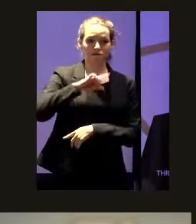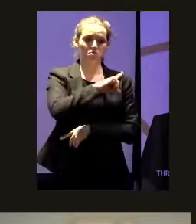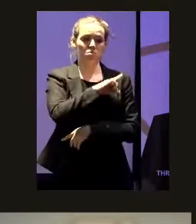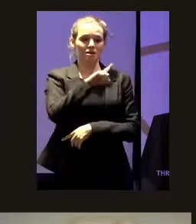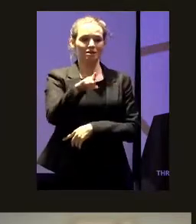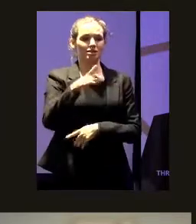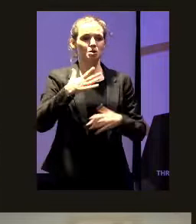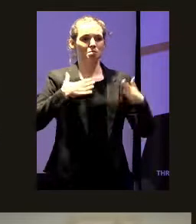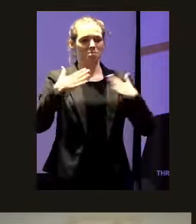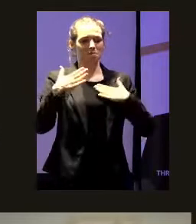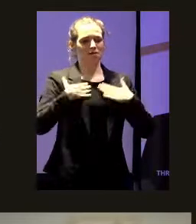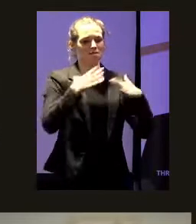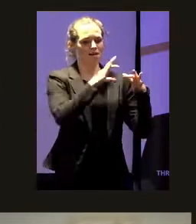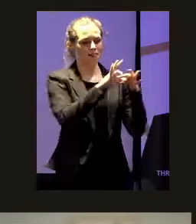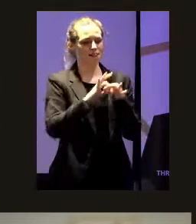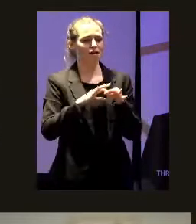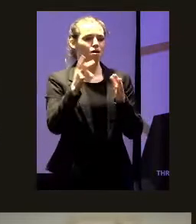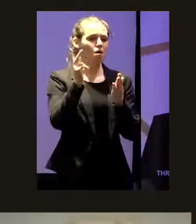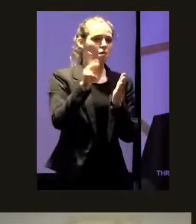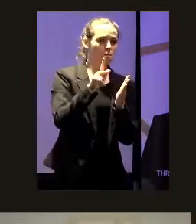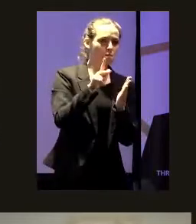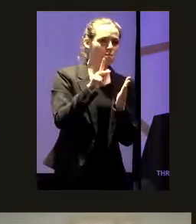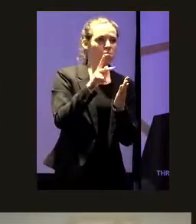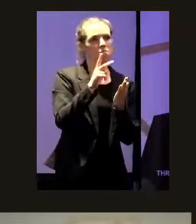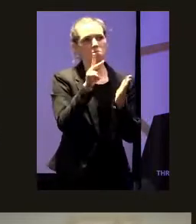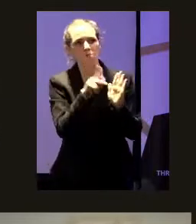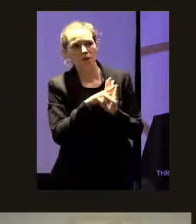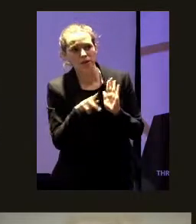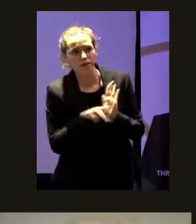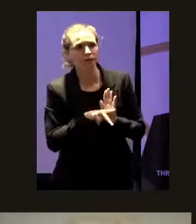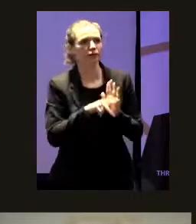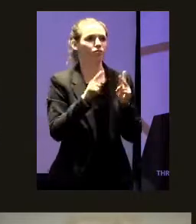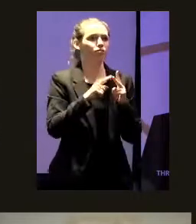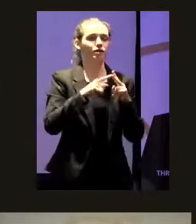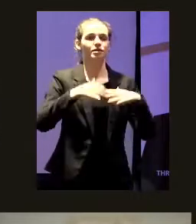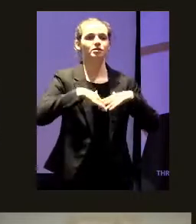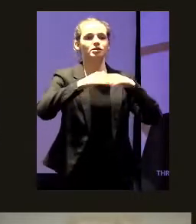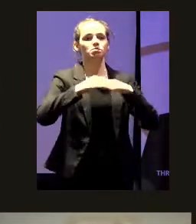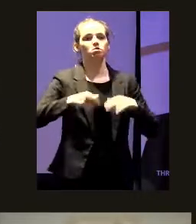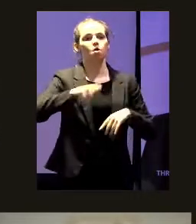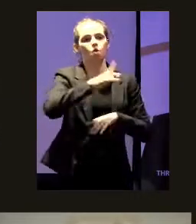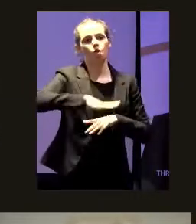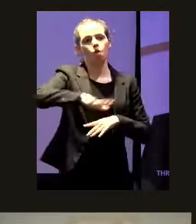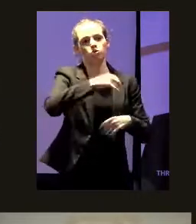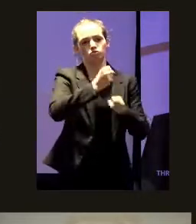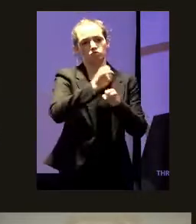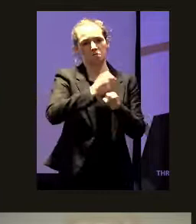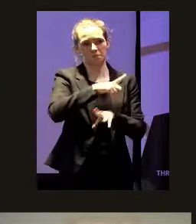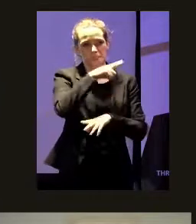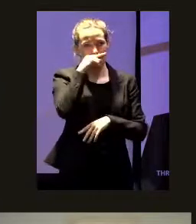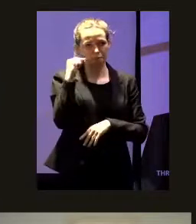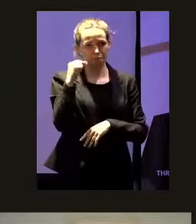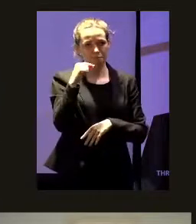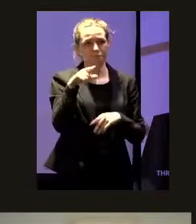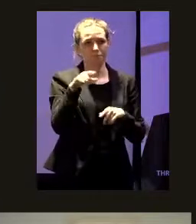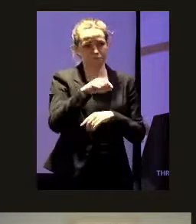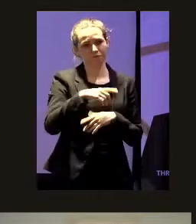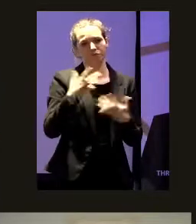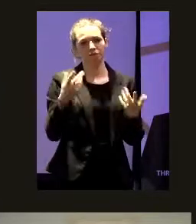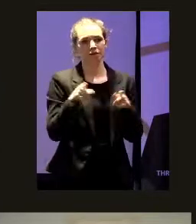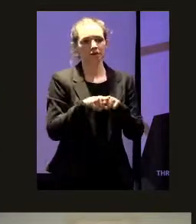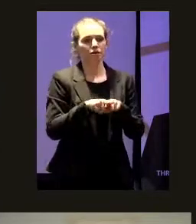with policy and the establishment of local geographical names committees at the local